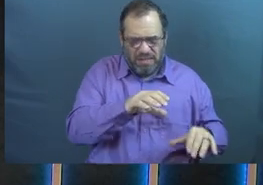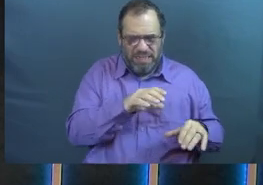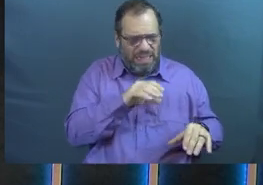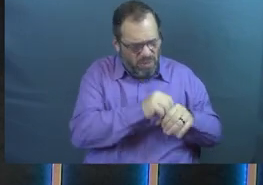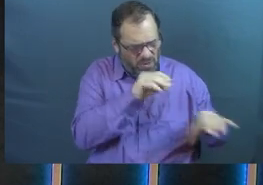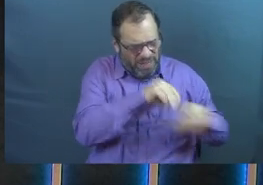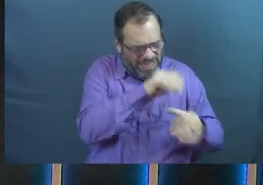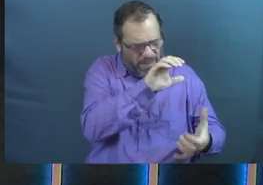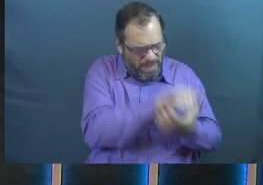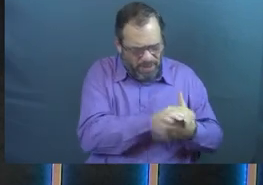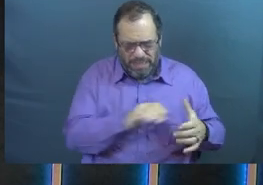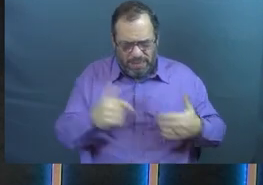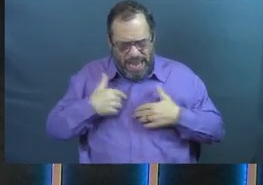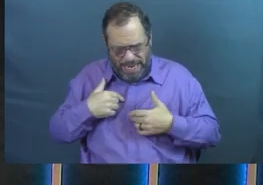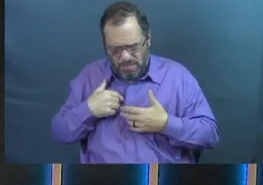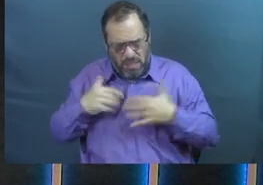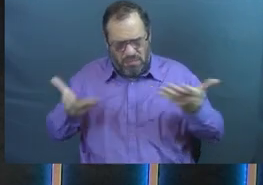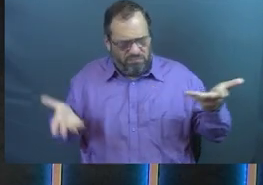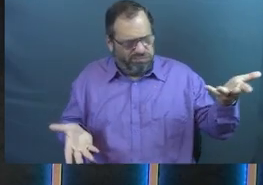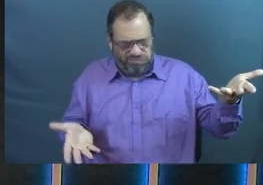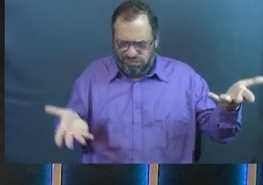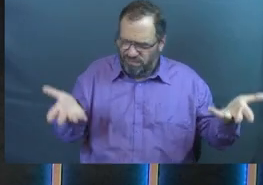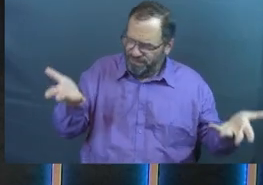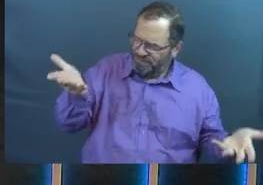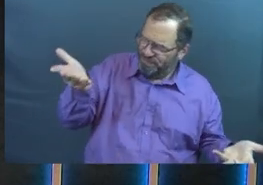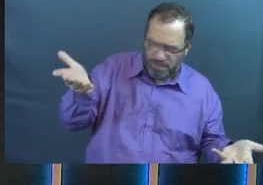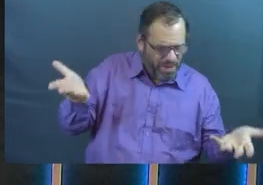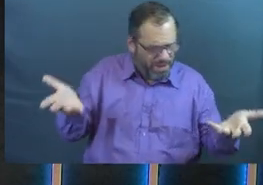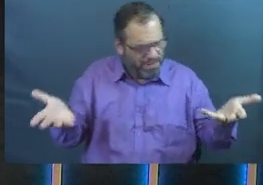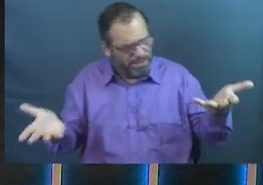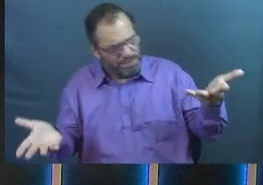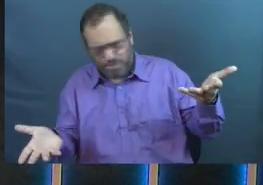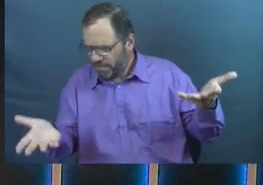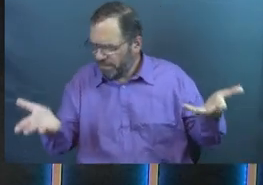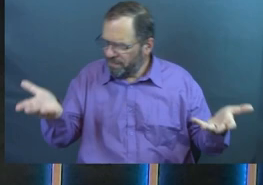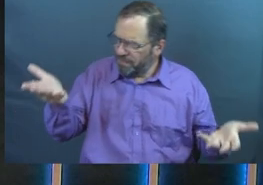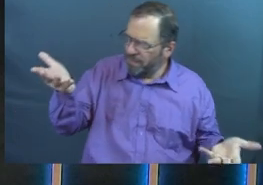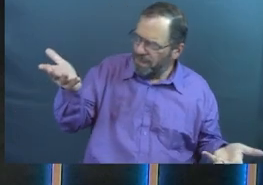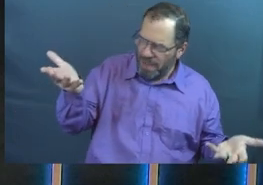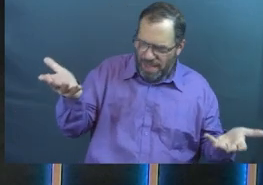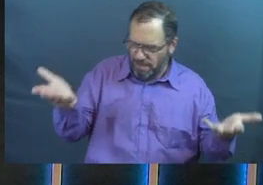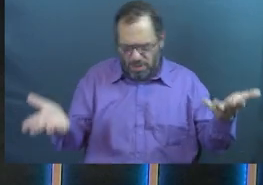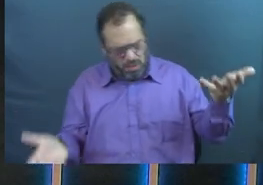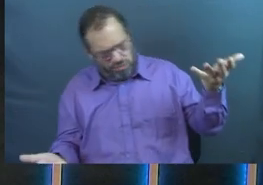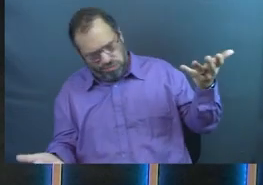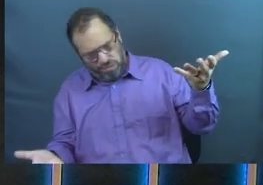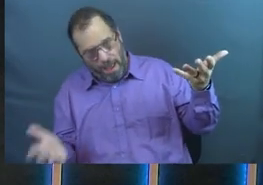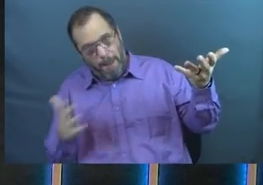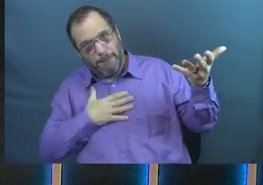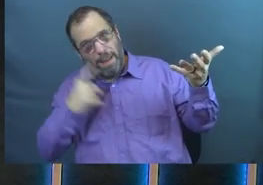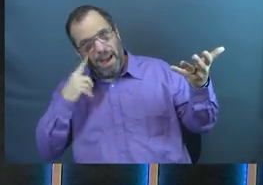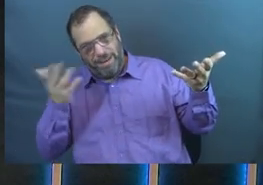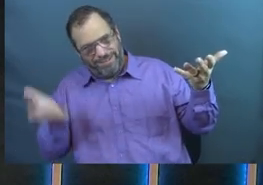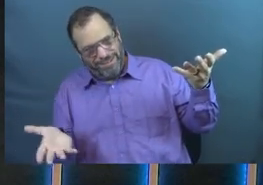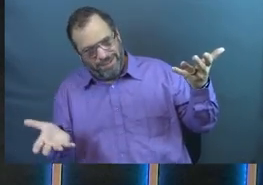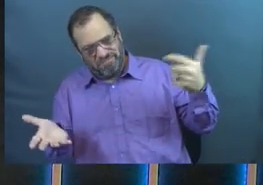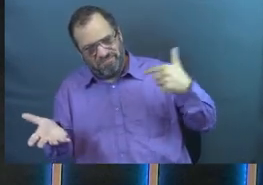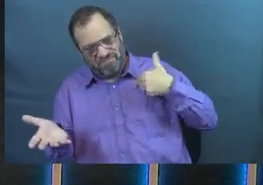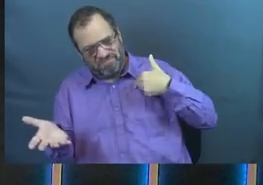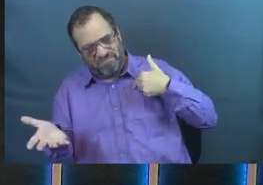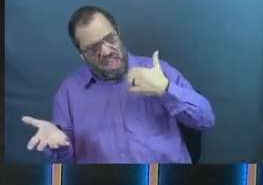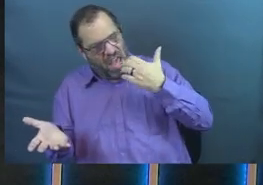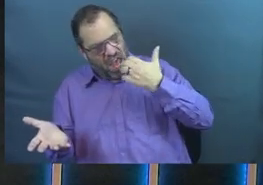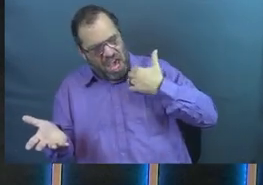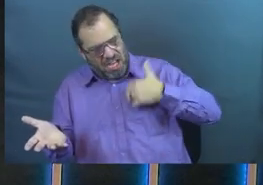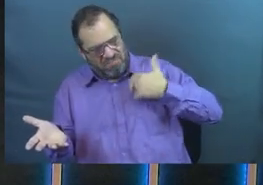and you've invested in the relationship. And I'm weighing them on the scales. And if I've done all of it in my own mind, then